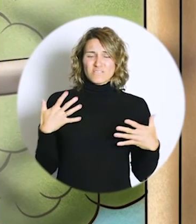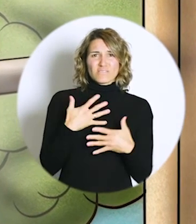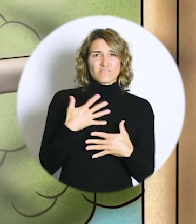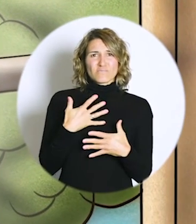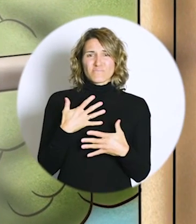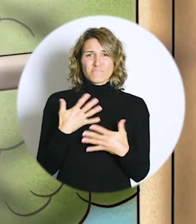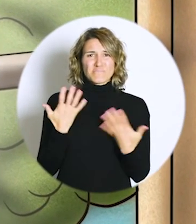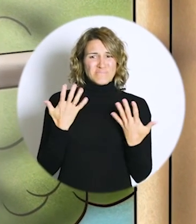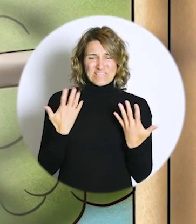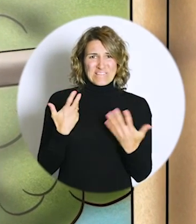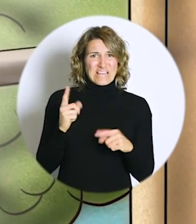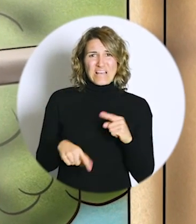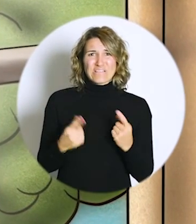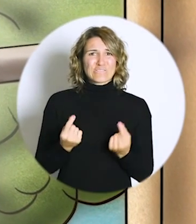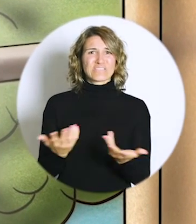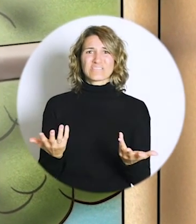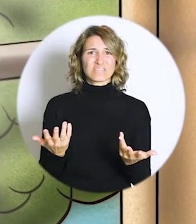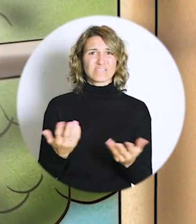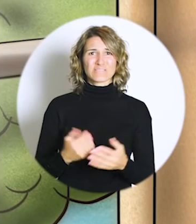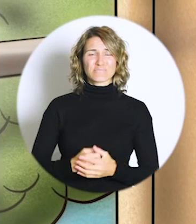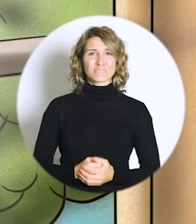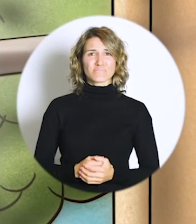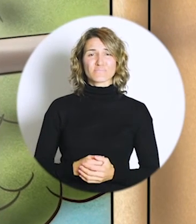He was scared he couldn't do it anymore.